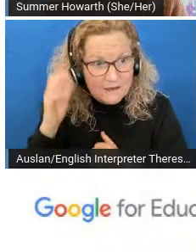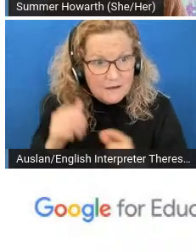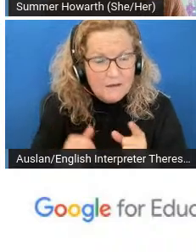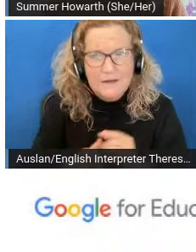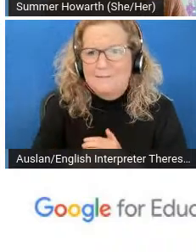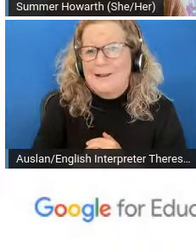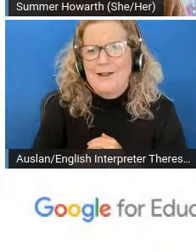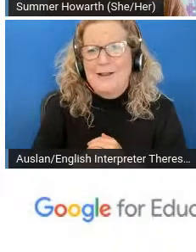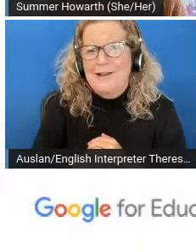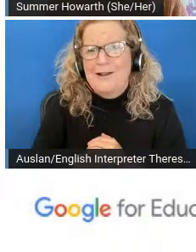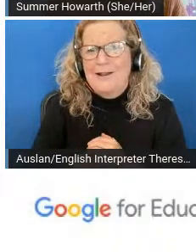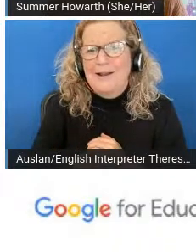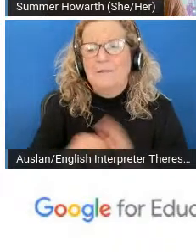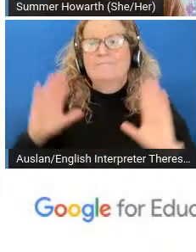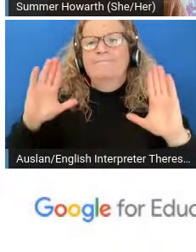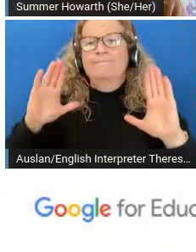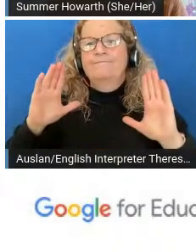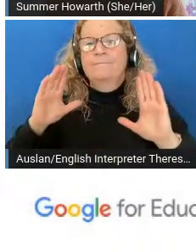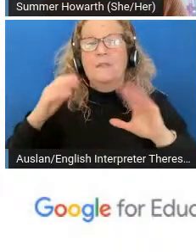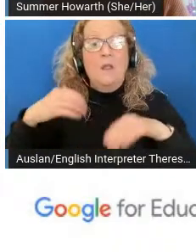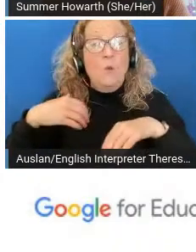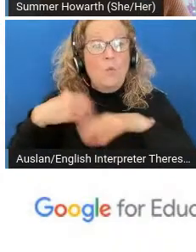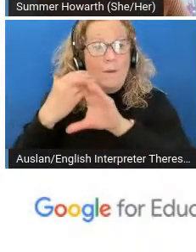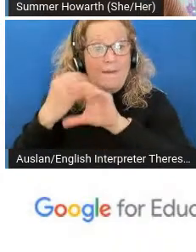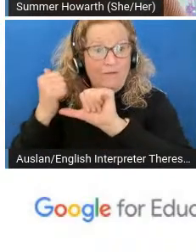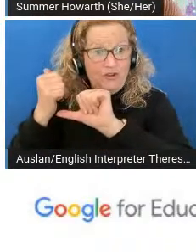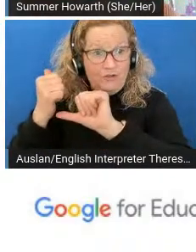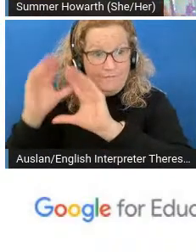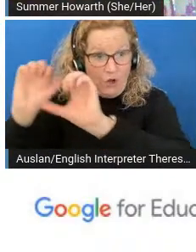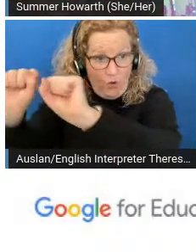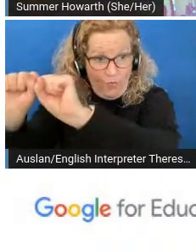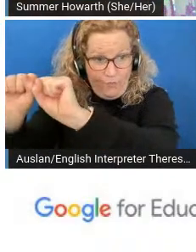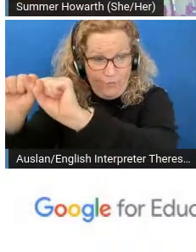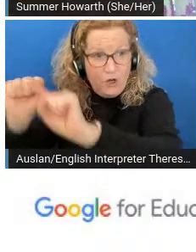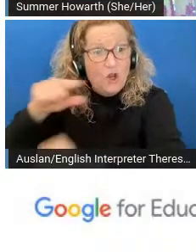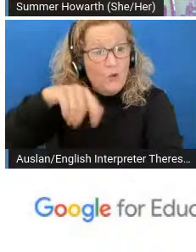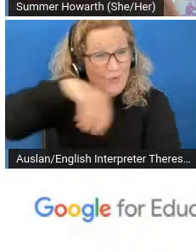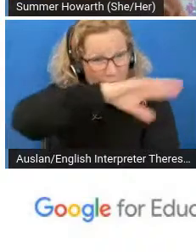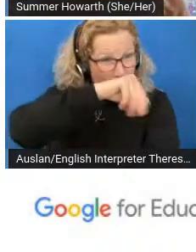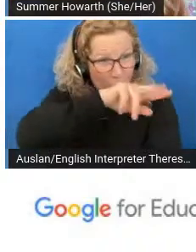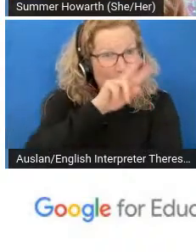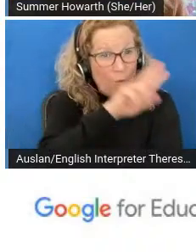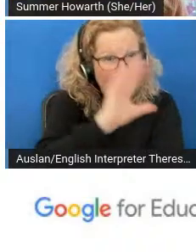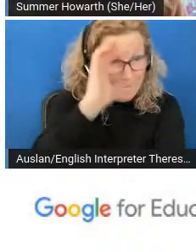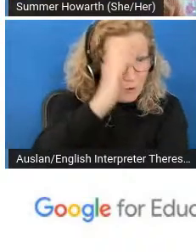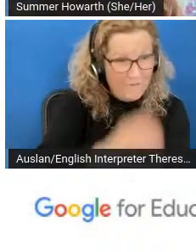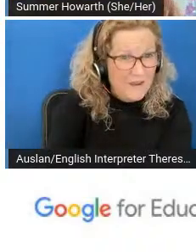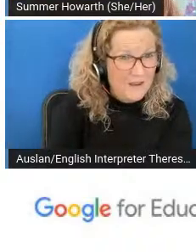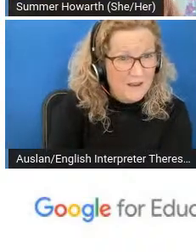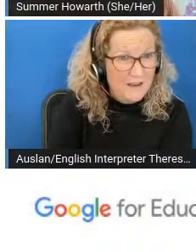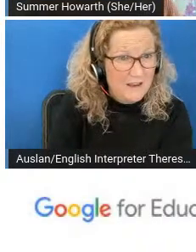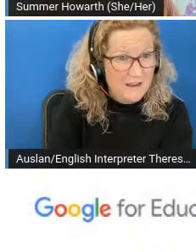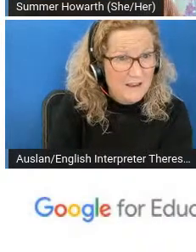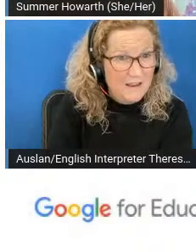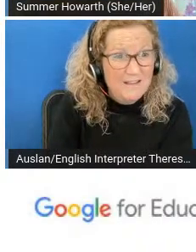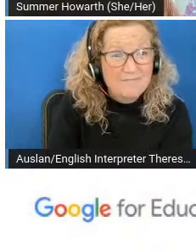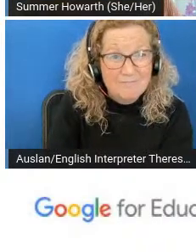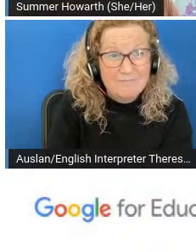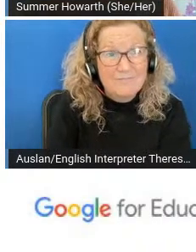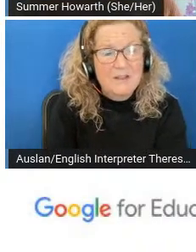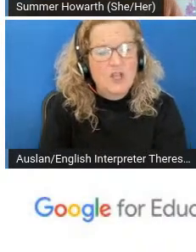going to stop the webinar now, and you need to go watch the movie. And once you've done that, we can I've seen back. Titanic. That'll